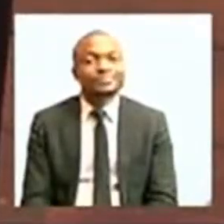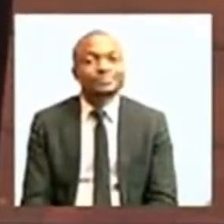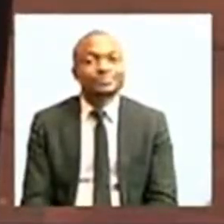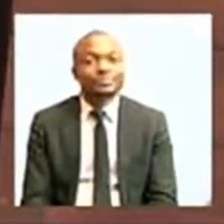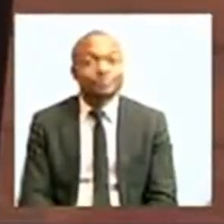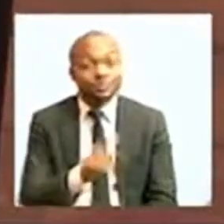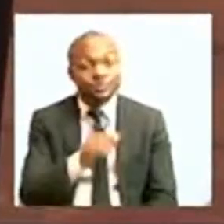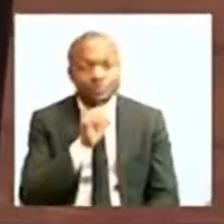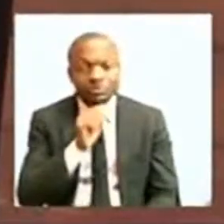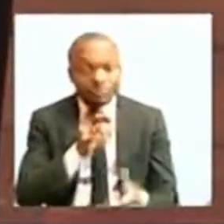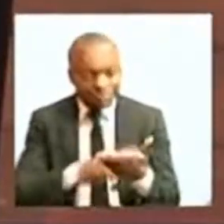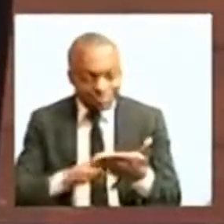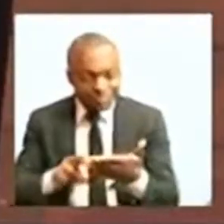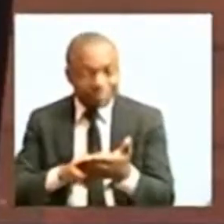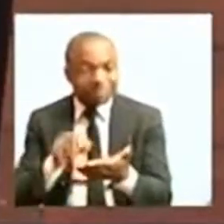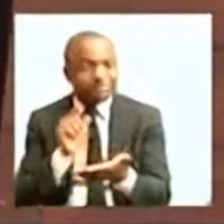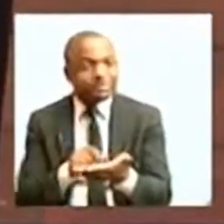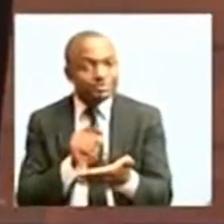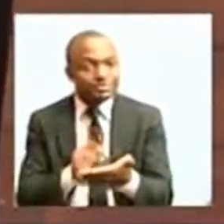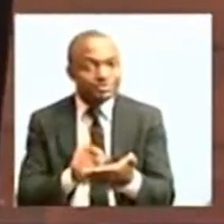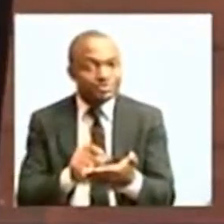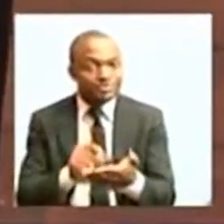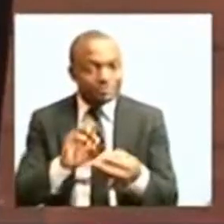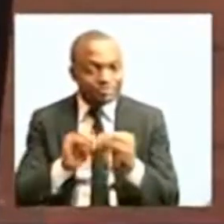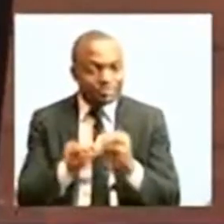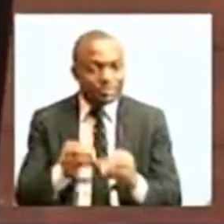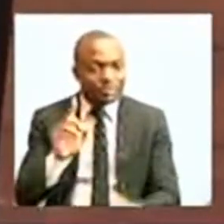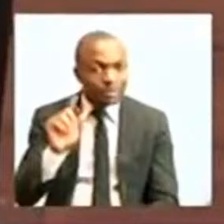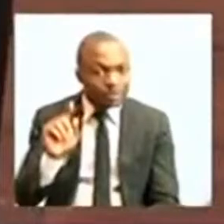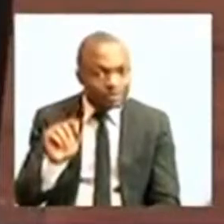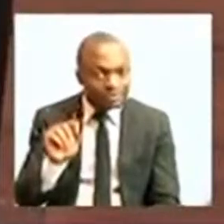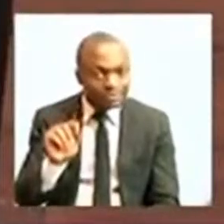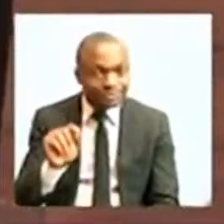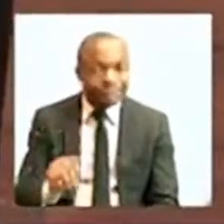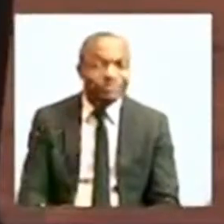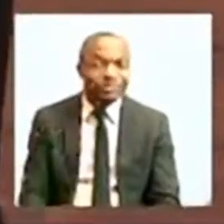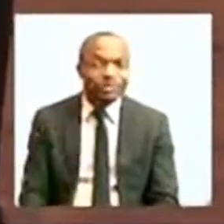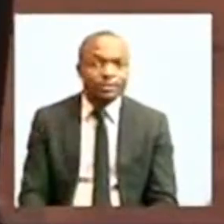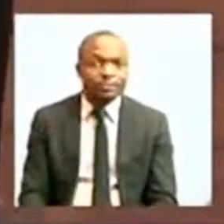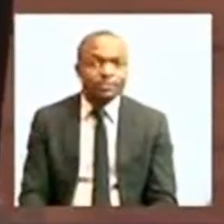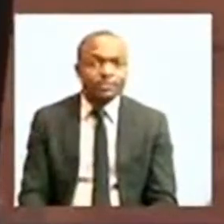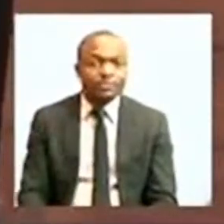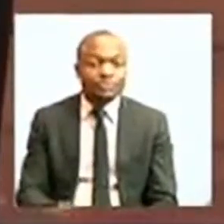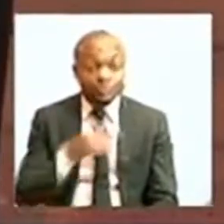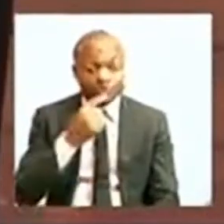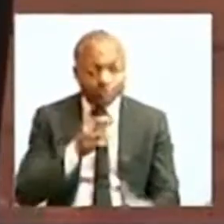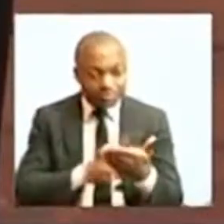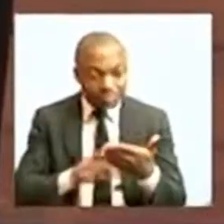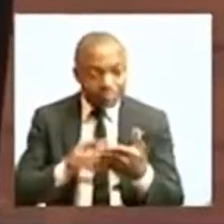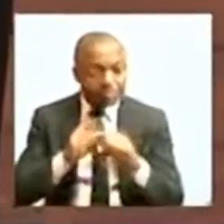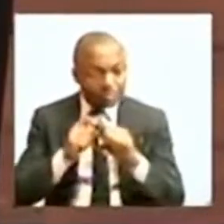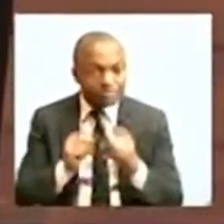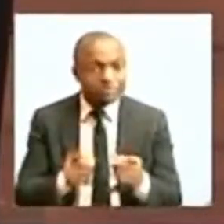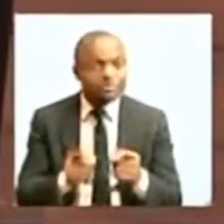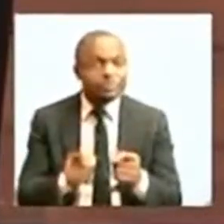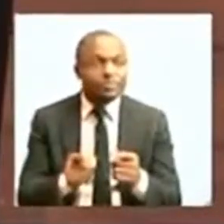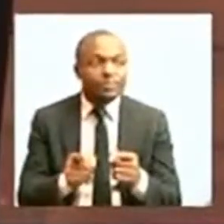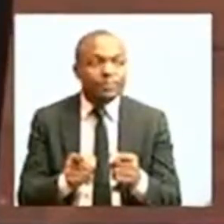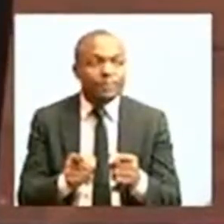Didn't you read this regulation number 20 or anywhere? They will say we have read, but they will